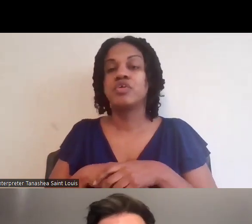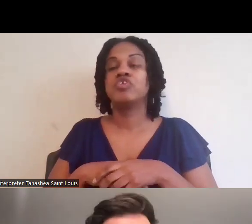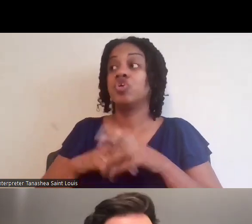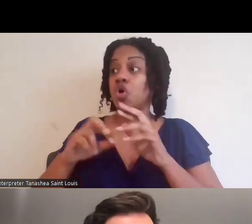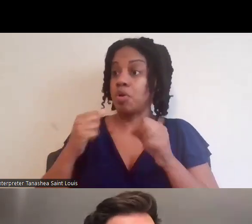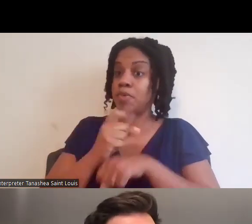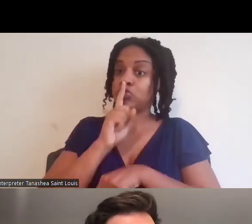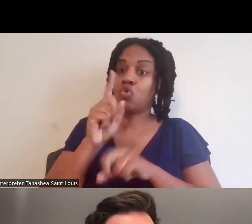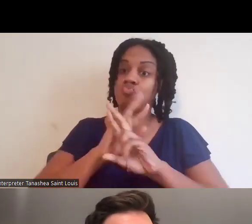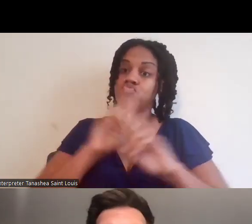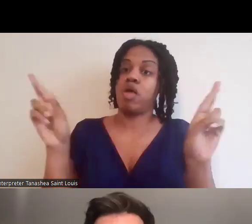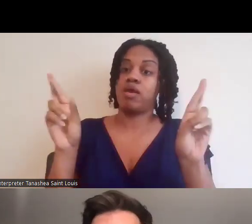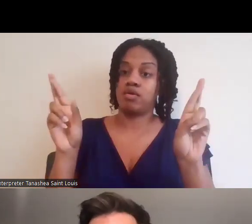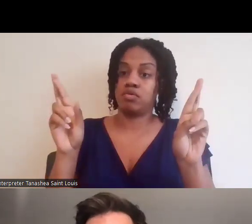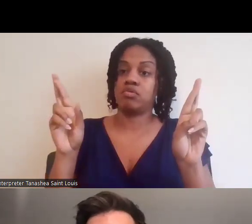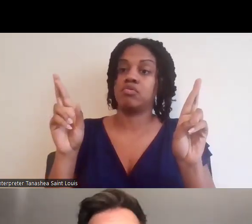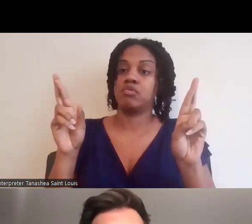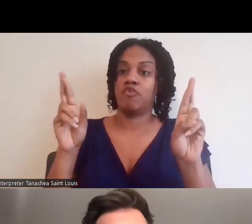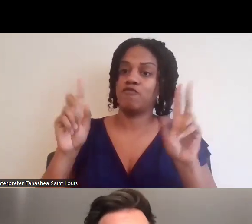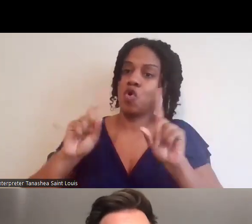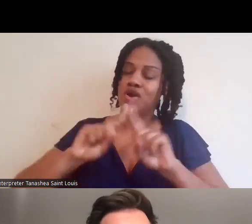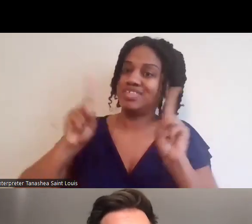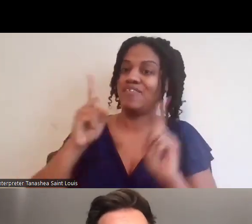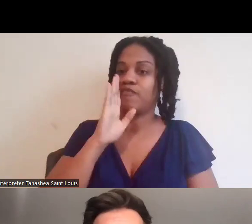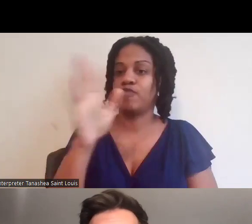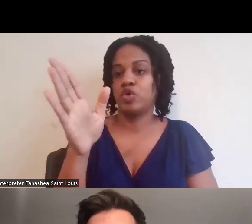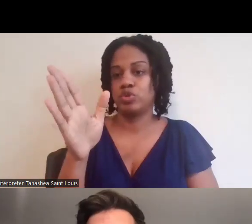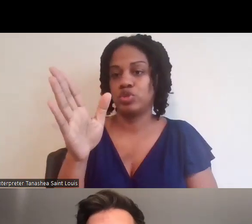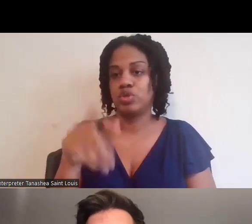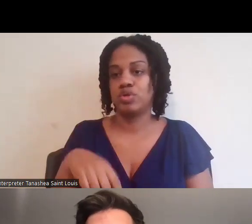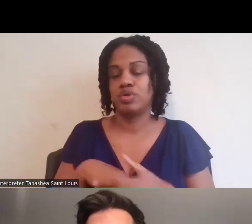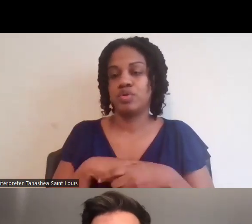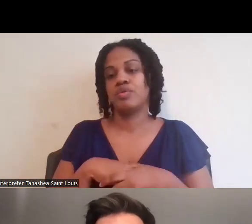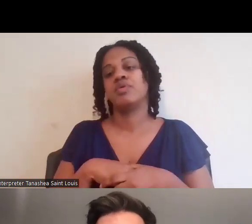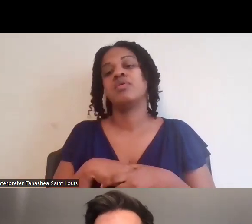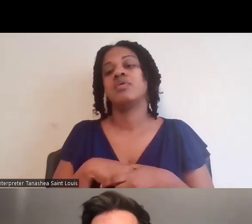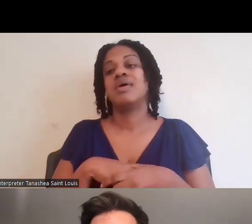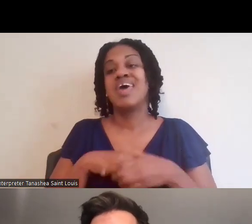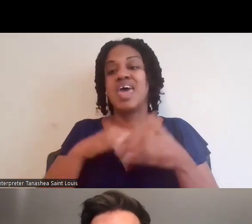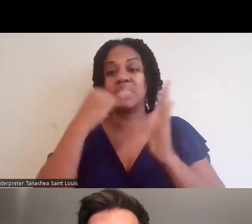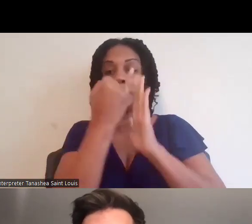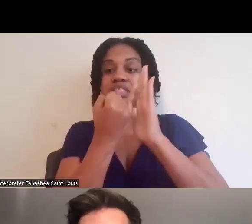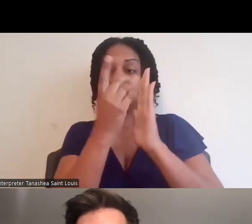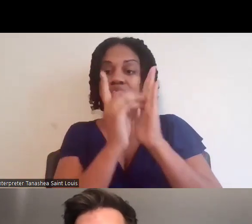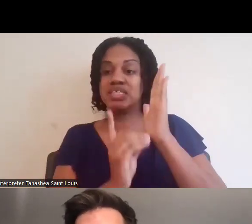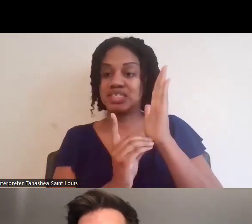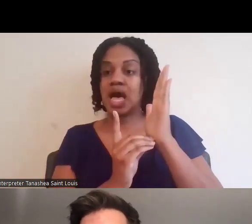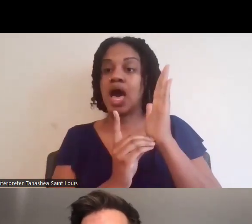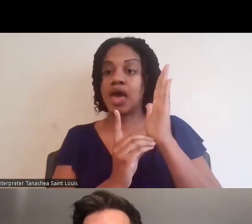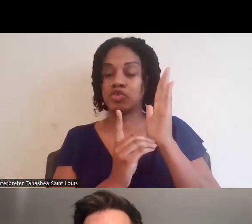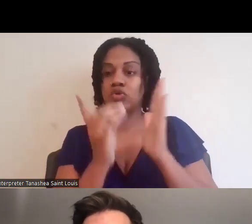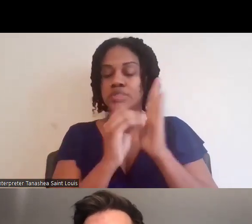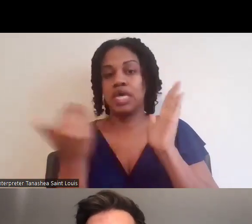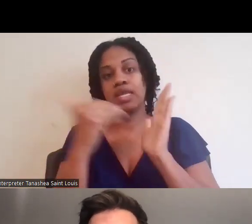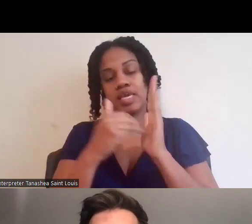themselves for a different future and to design or redesign solutions